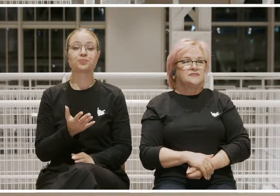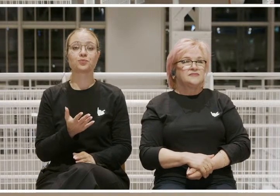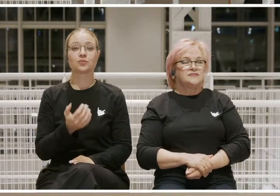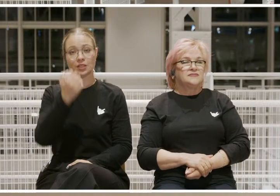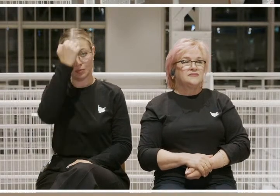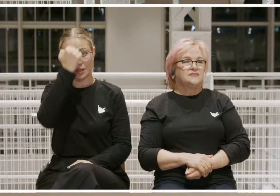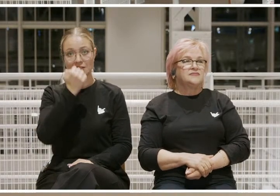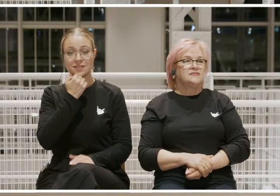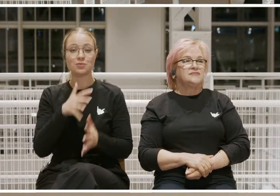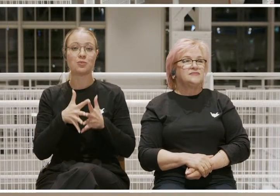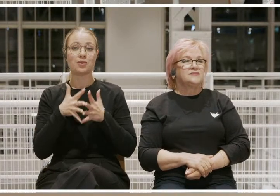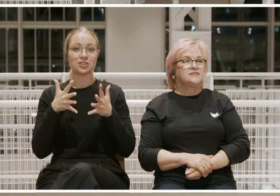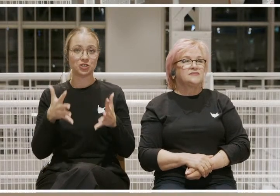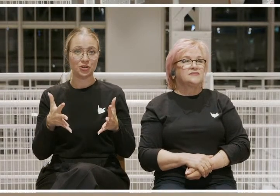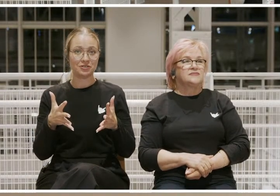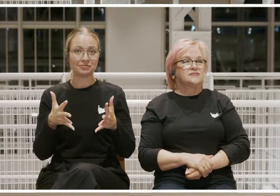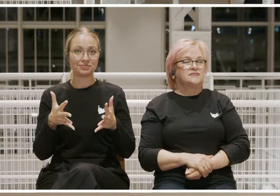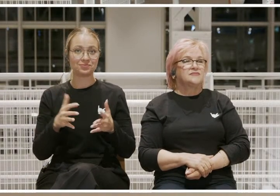One sec.